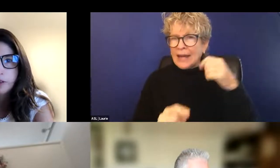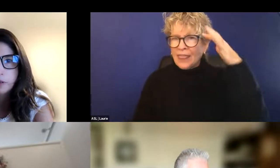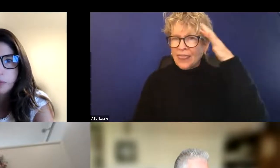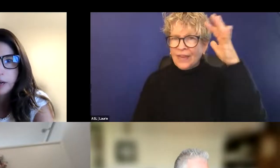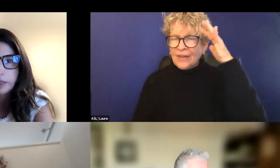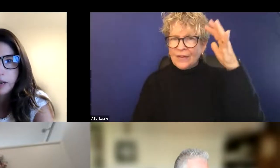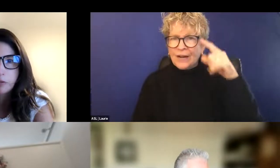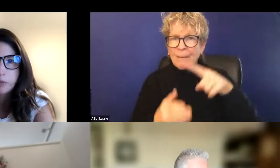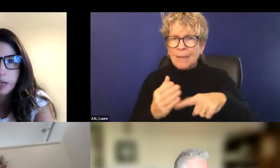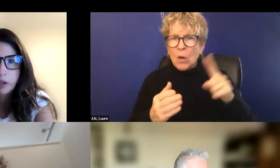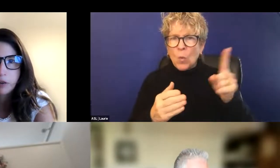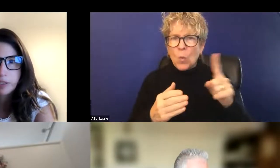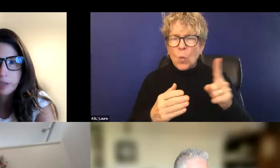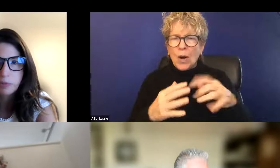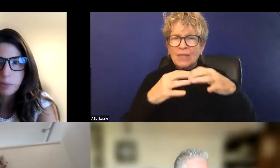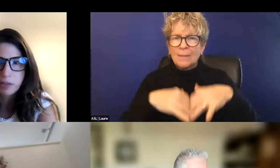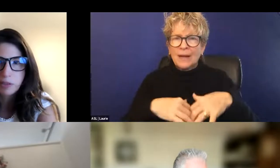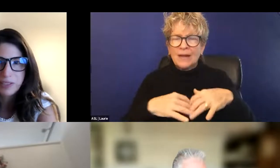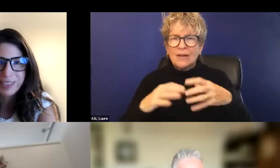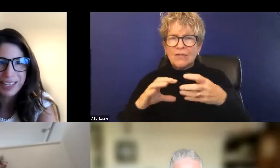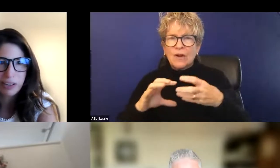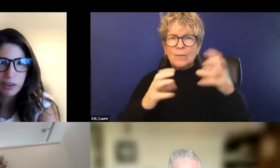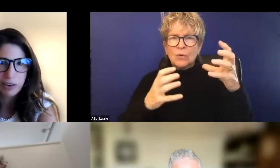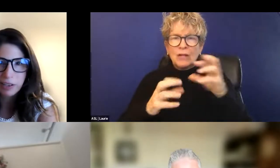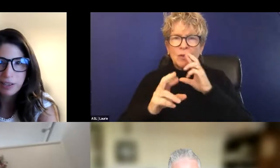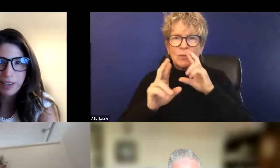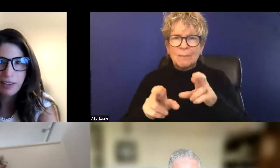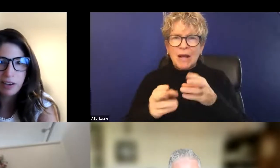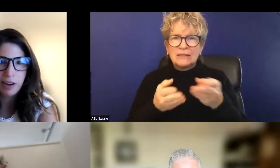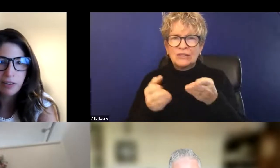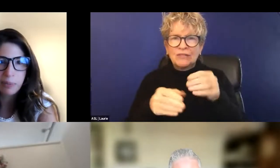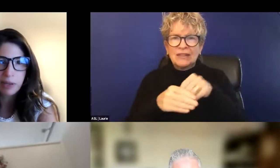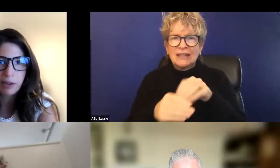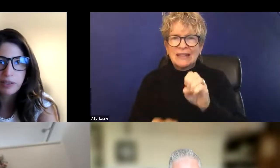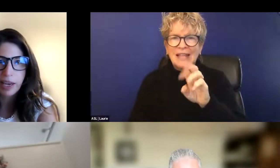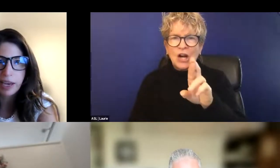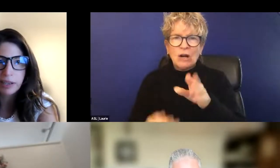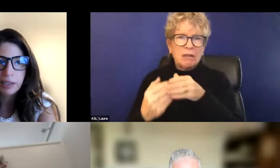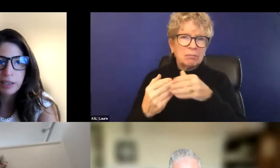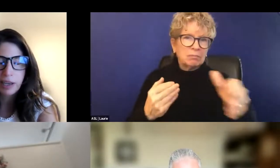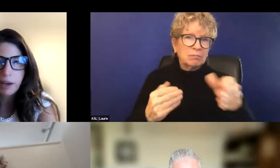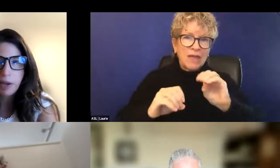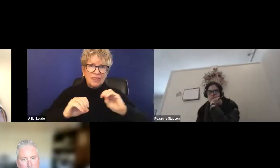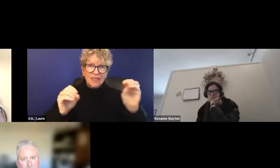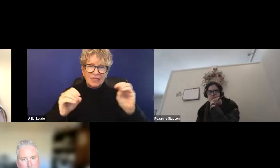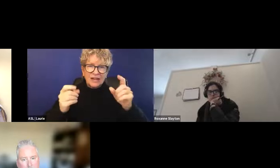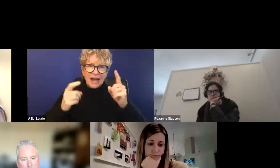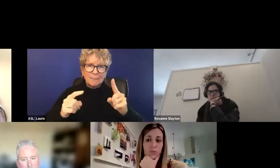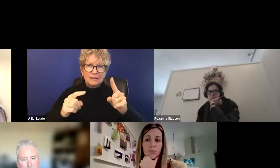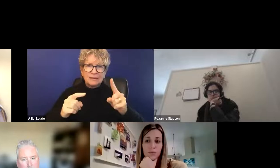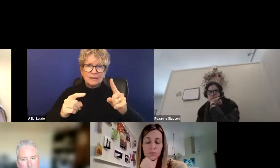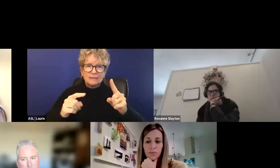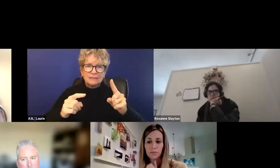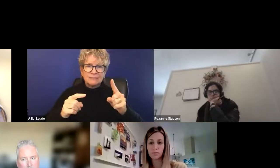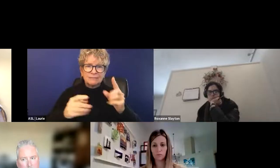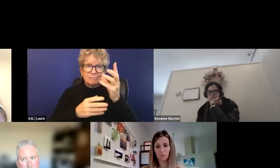where things are breaking down from getting crisis response service in the ER and then nothing beyond that. And getting back to that